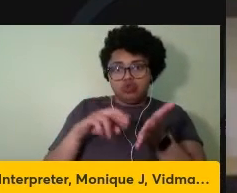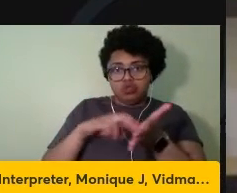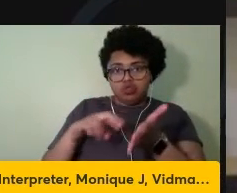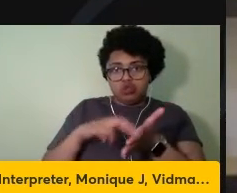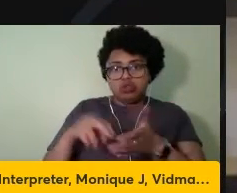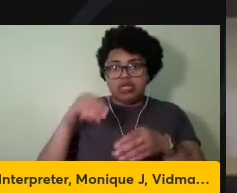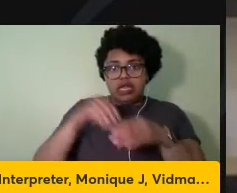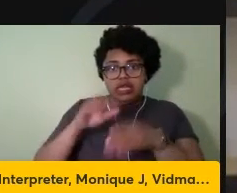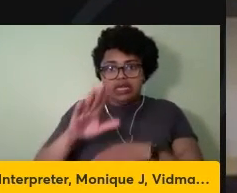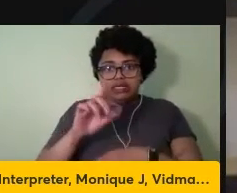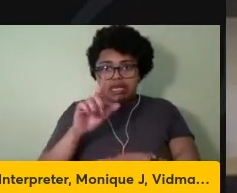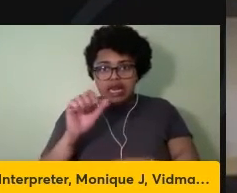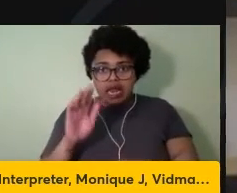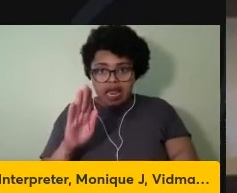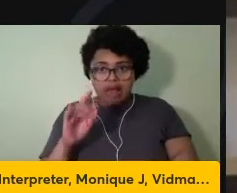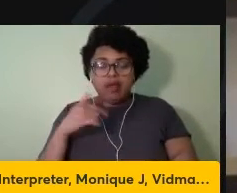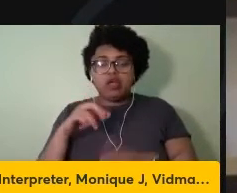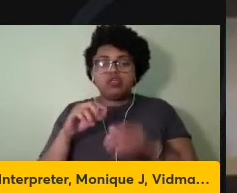immunology research.